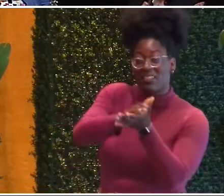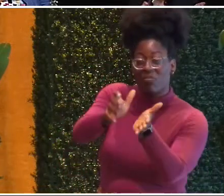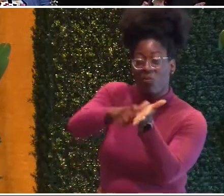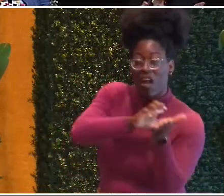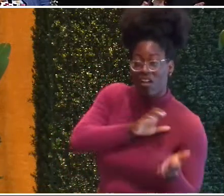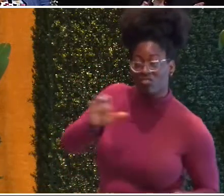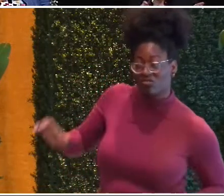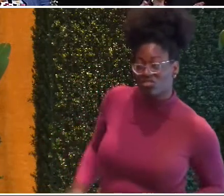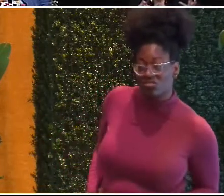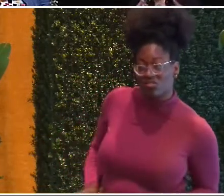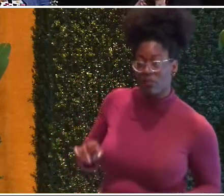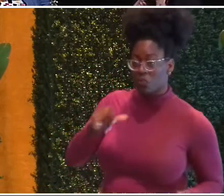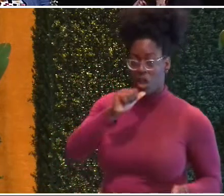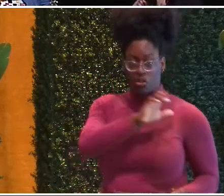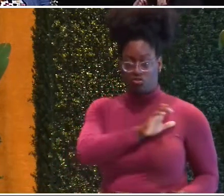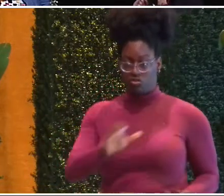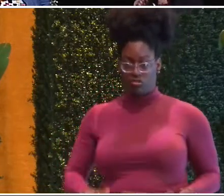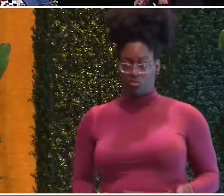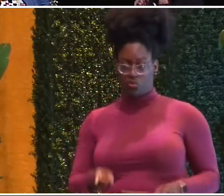Right?